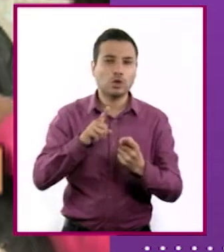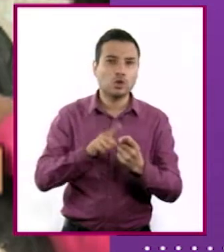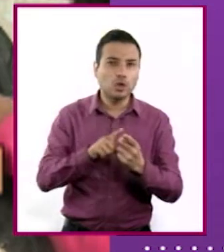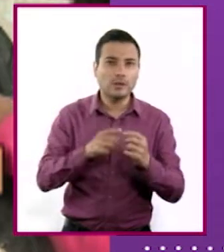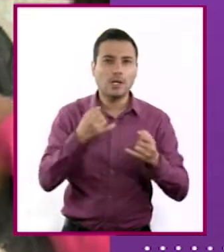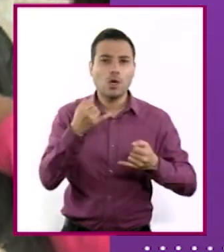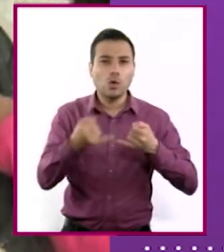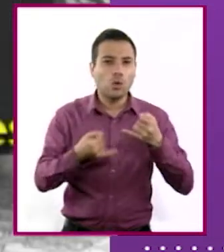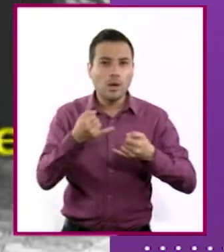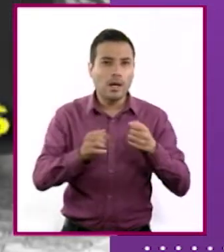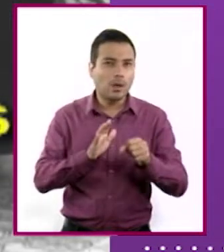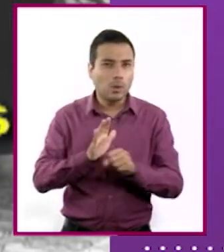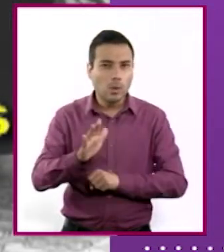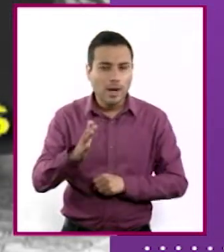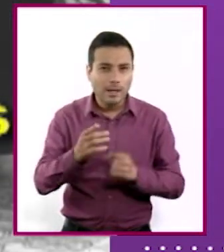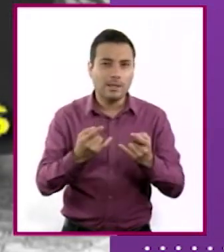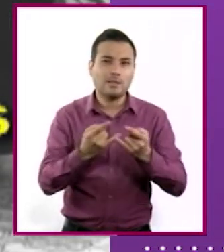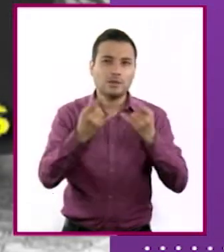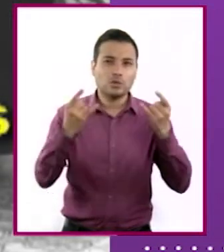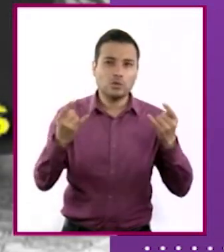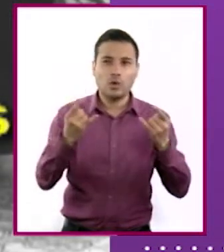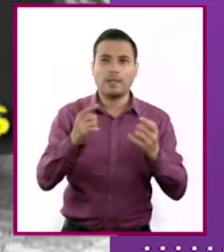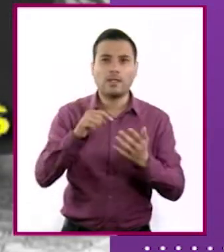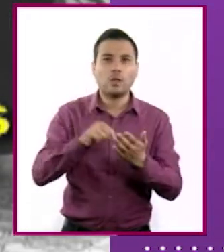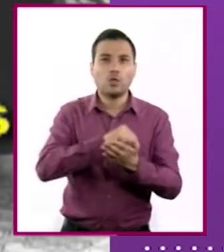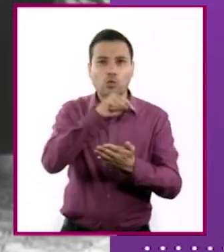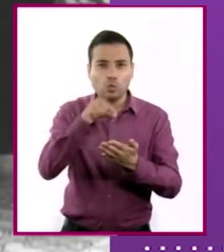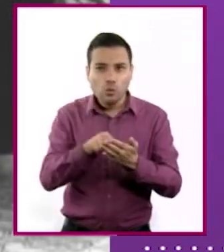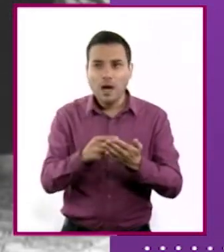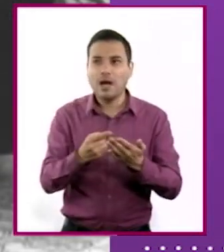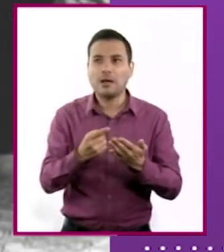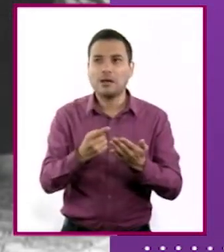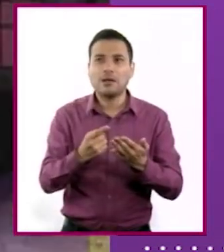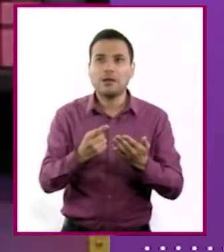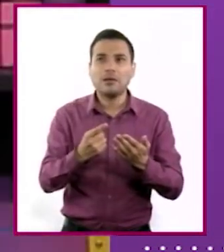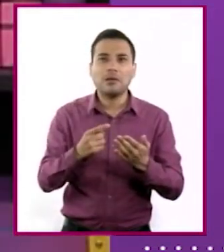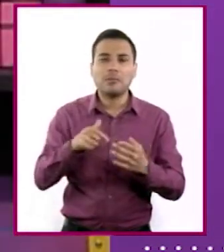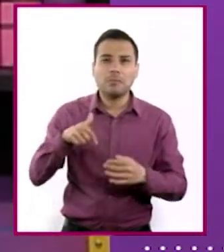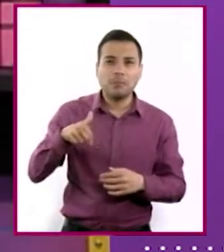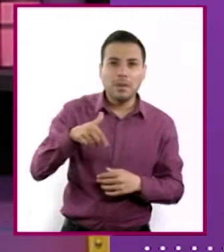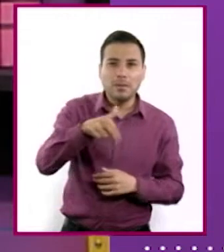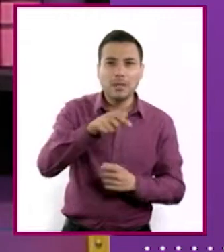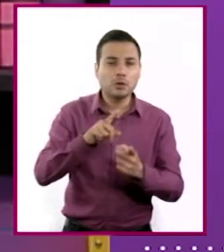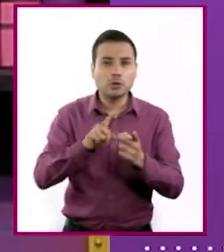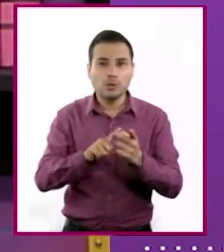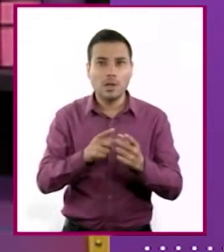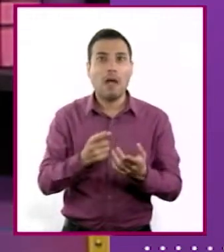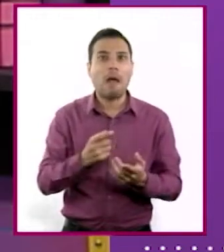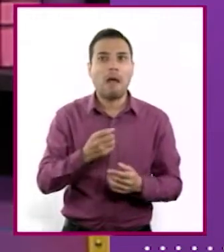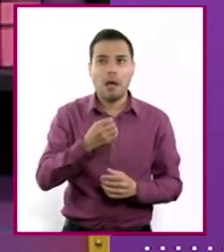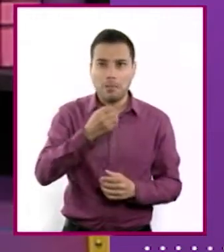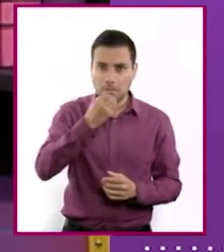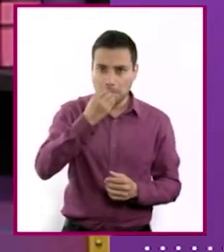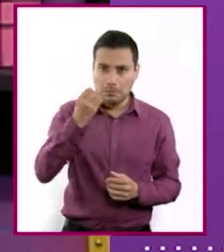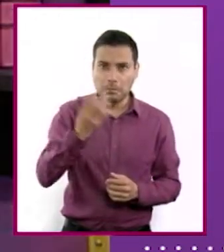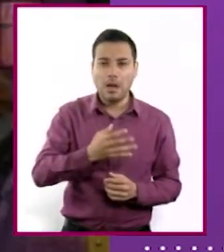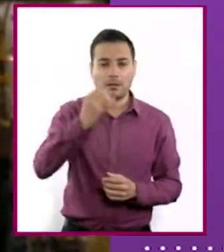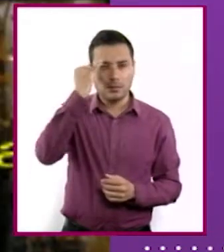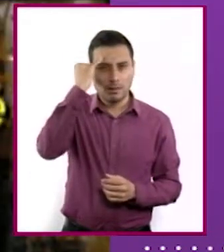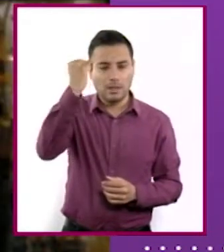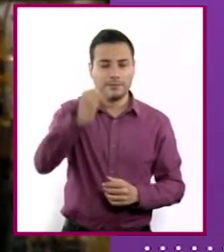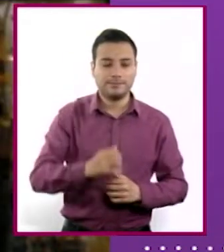they played, the stories of the places where they worked. Yes! That's a fantastic